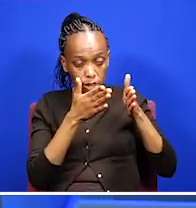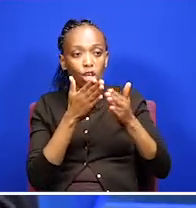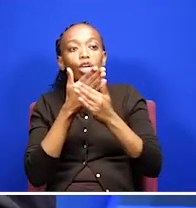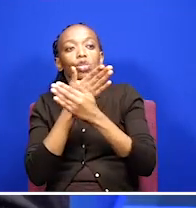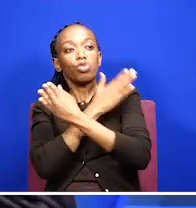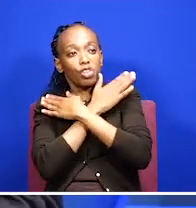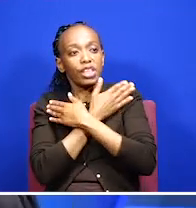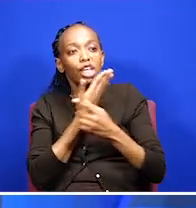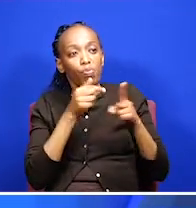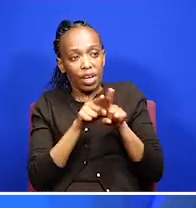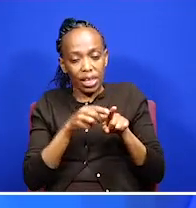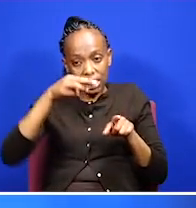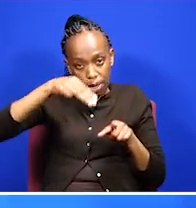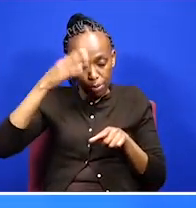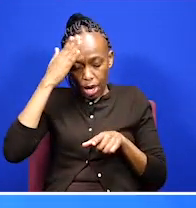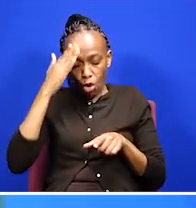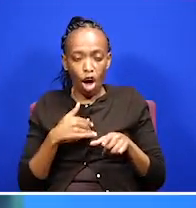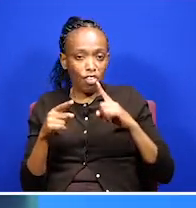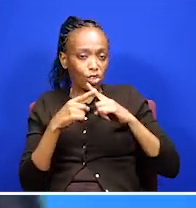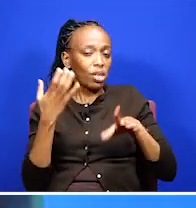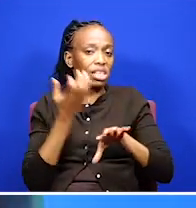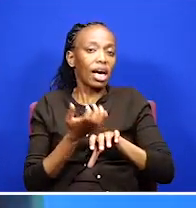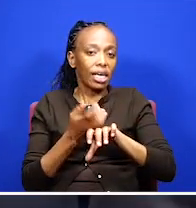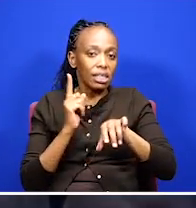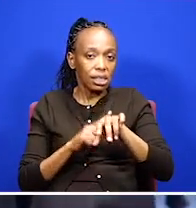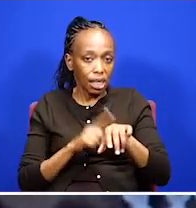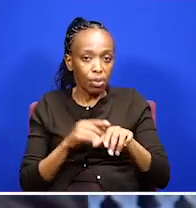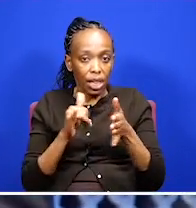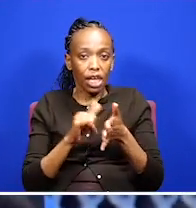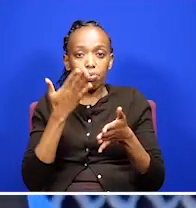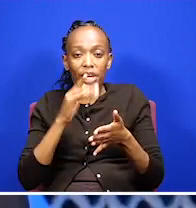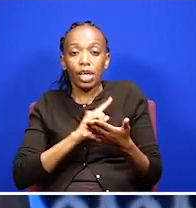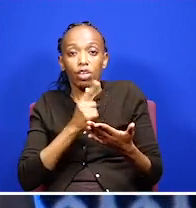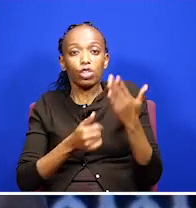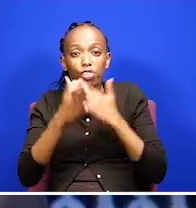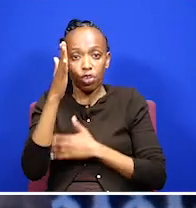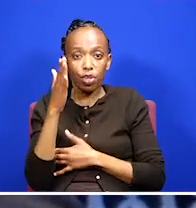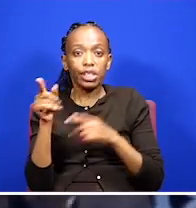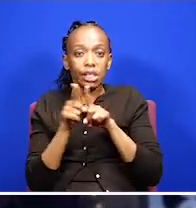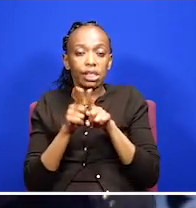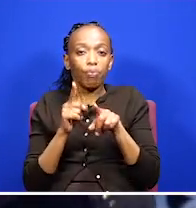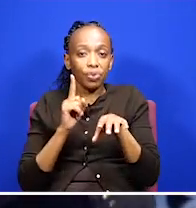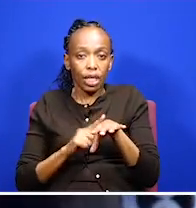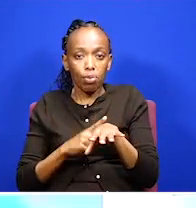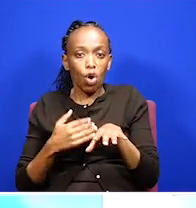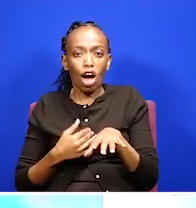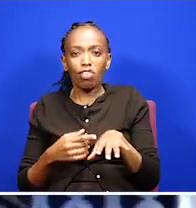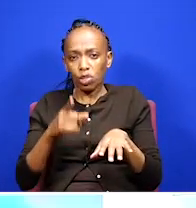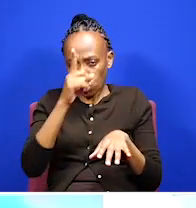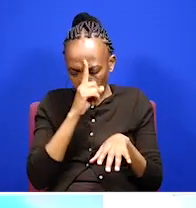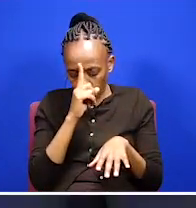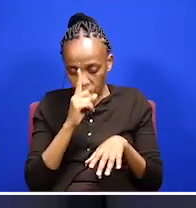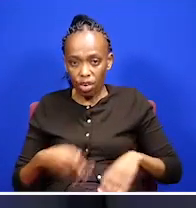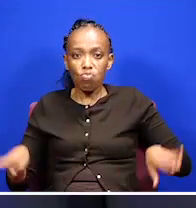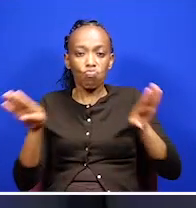and brethren in Namibia. I know you've gone through a tremendously difficult time, and that by the grace of God, even as you've had to do a very,